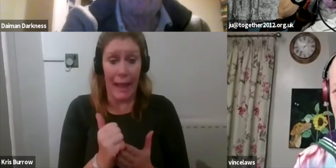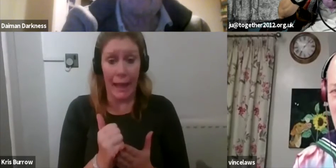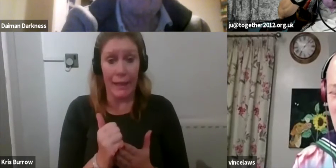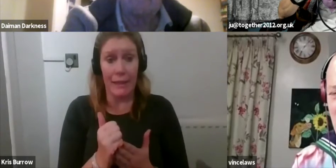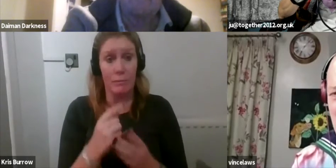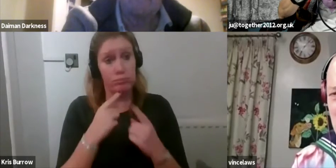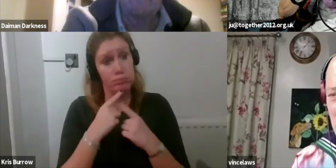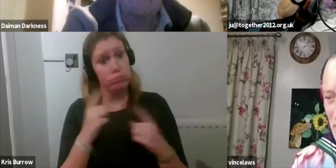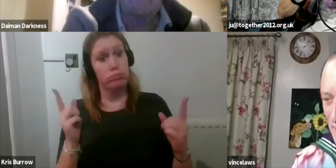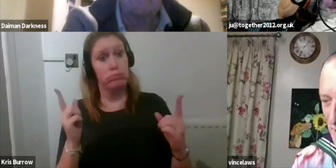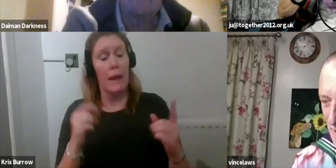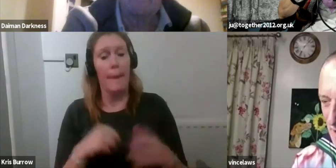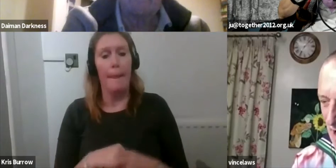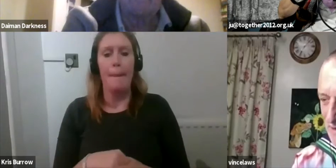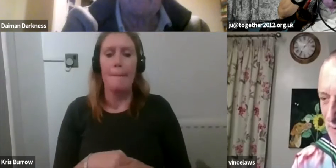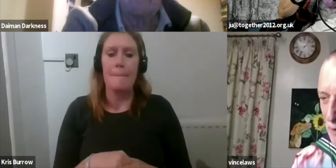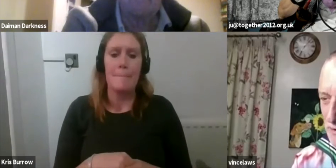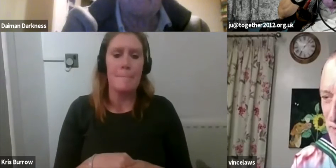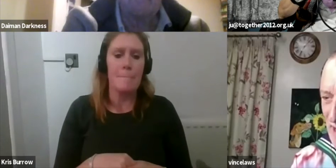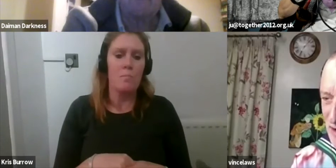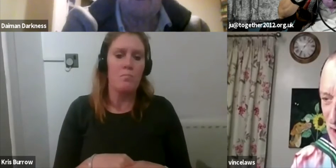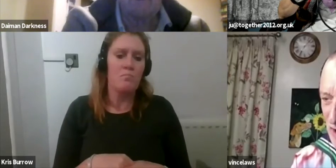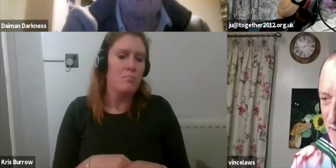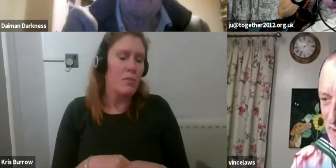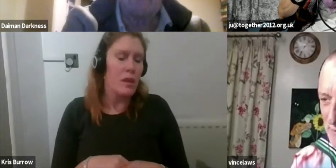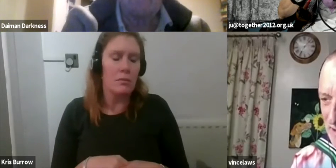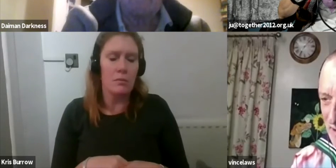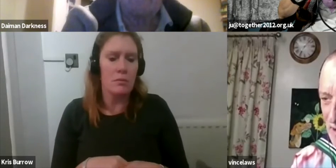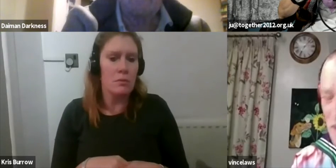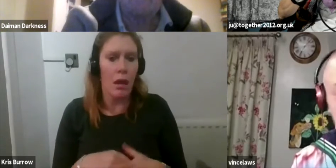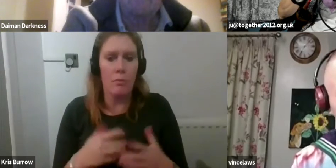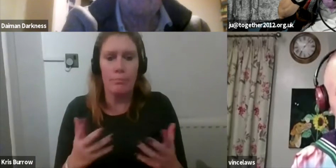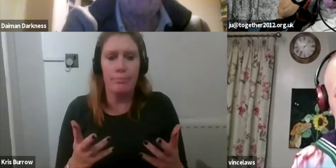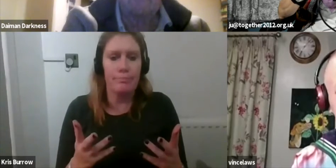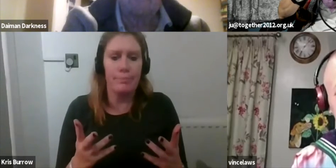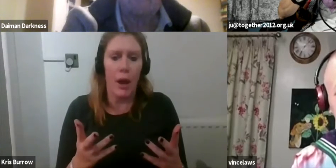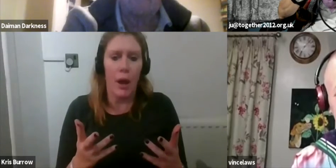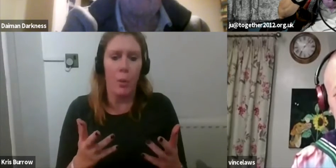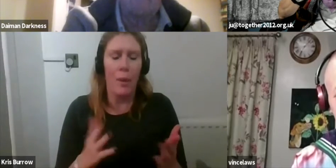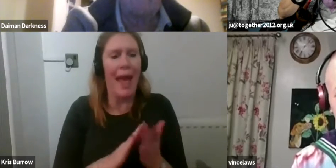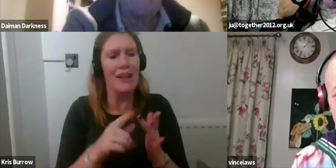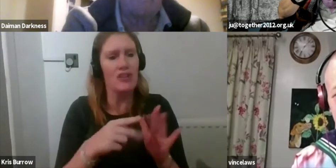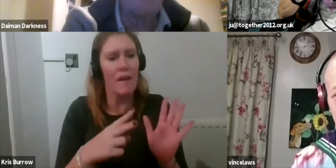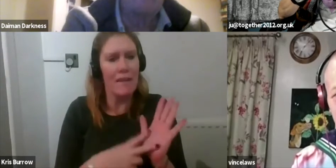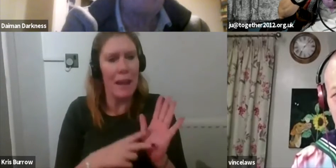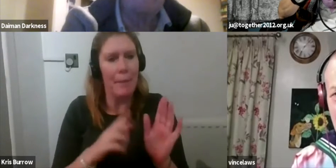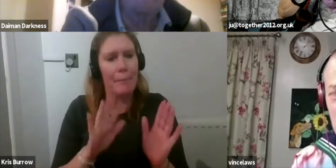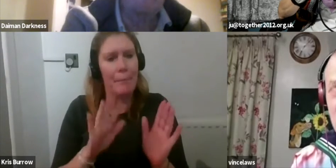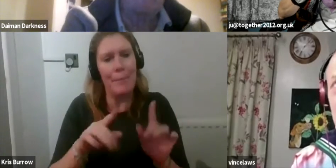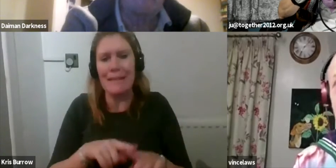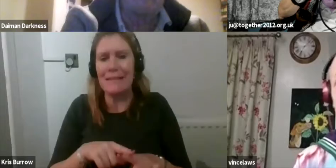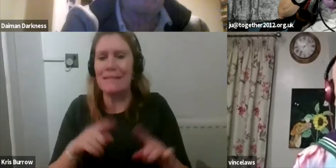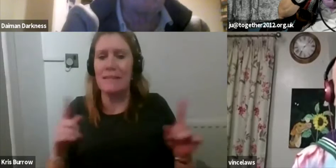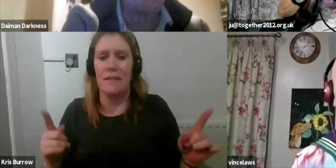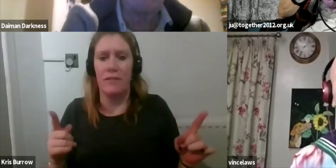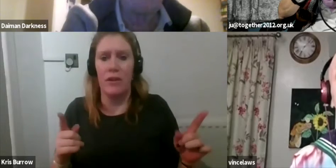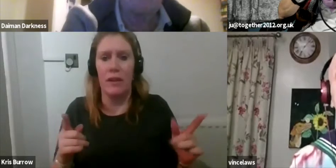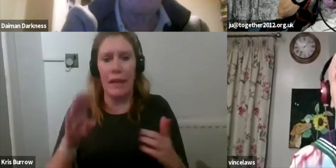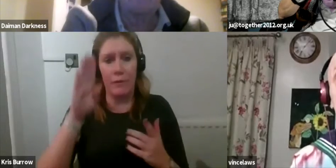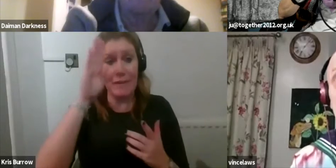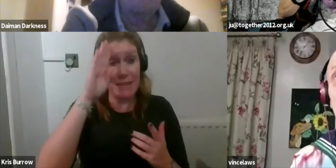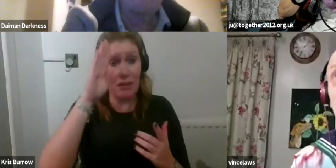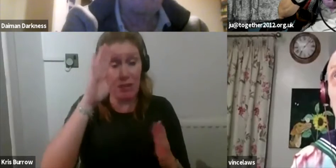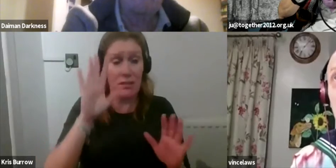me. But I suppose with HIV in particular, it's probably a bit different actually for people, in all seriousness,